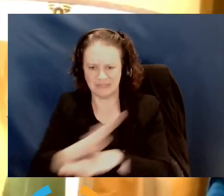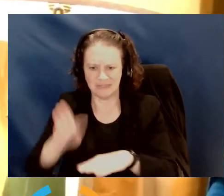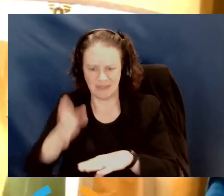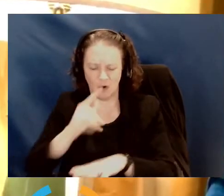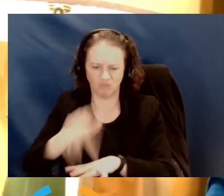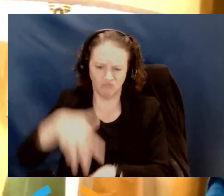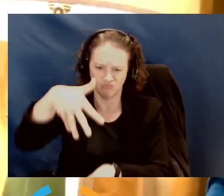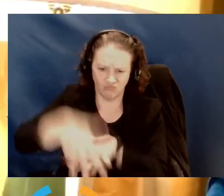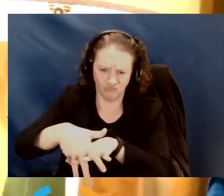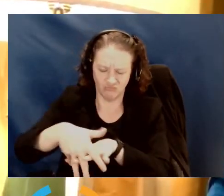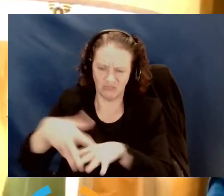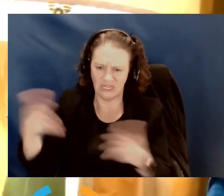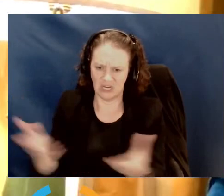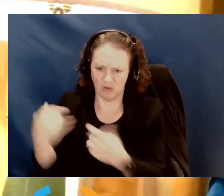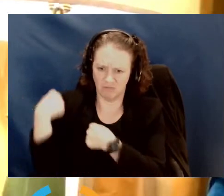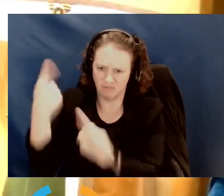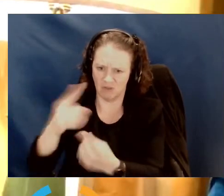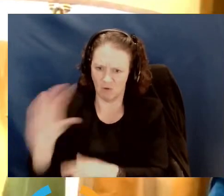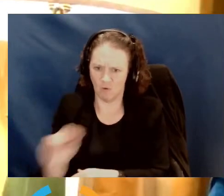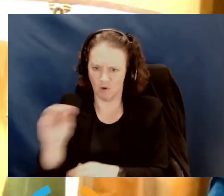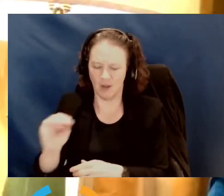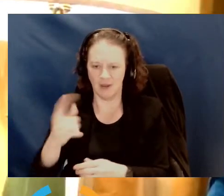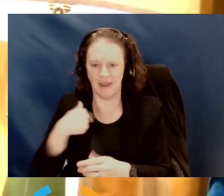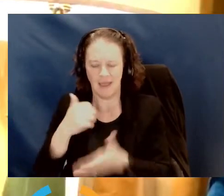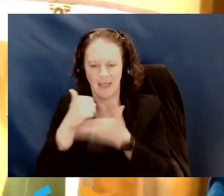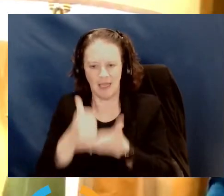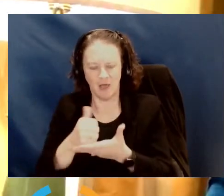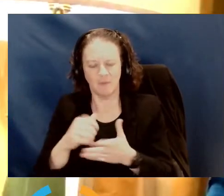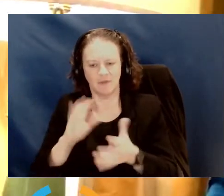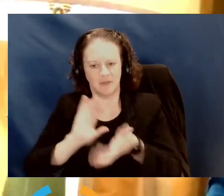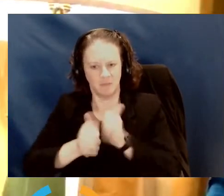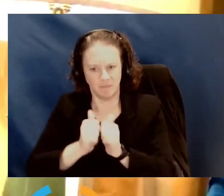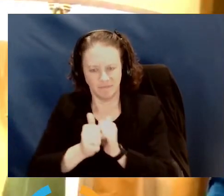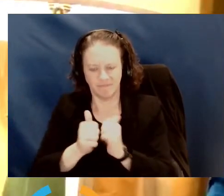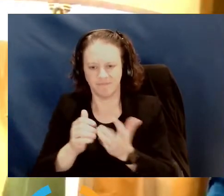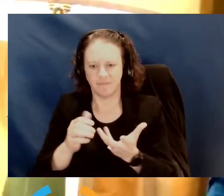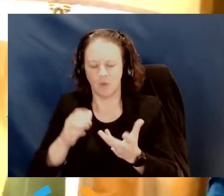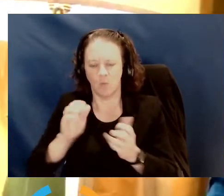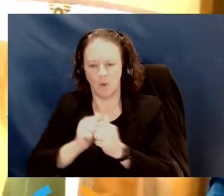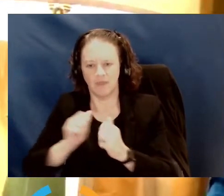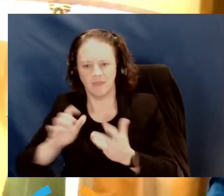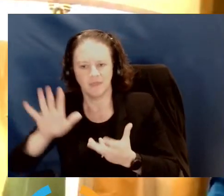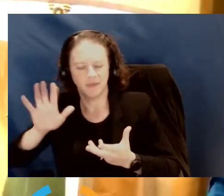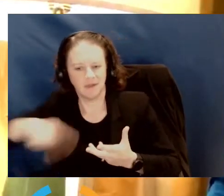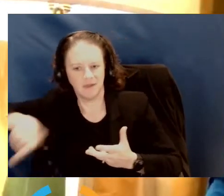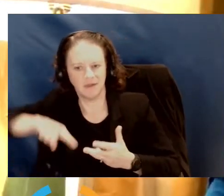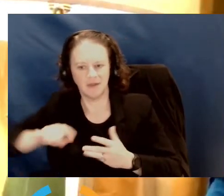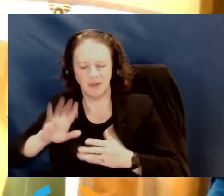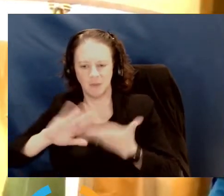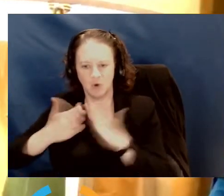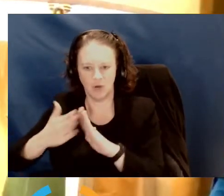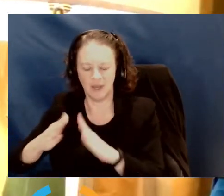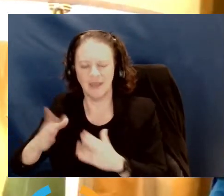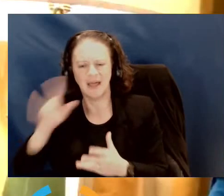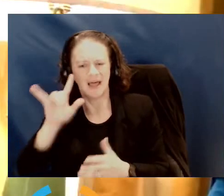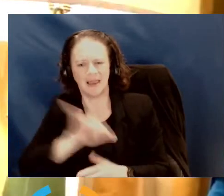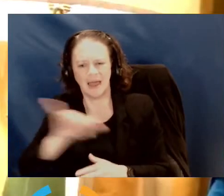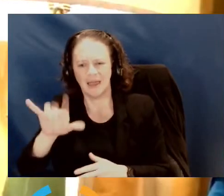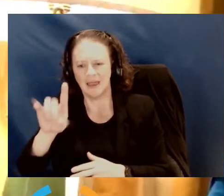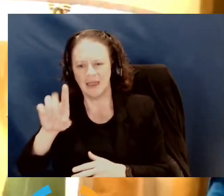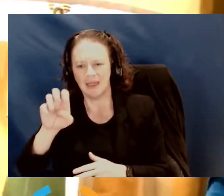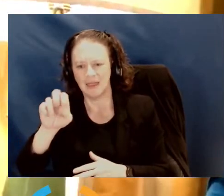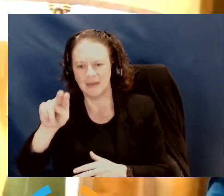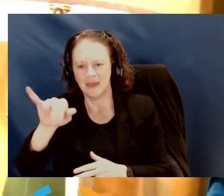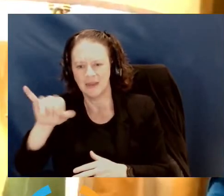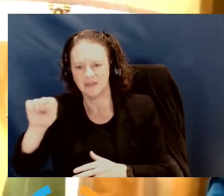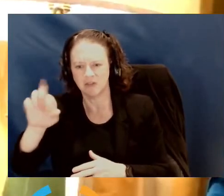the public to help my community that I love. And finally, like my friend, the late Dennis Richardson, I don't see this position as being the